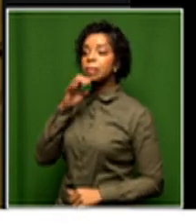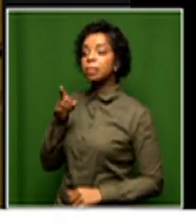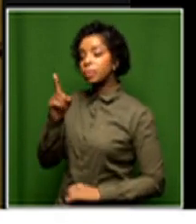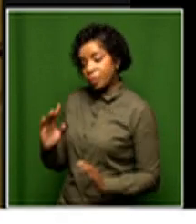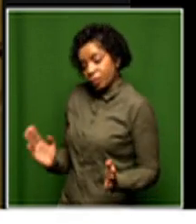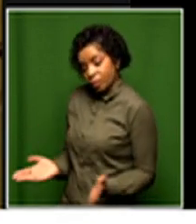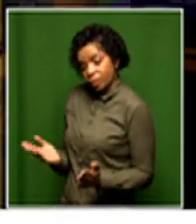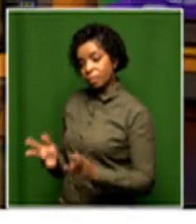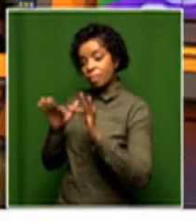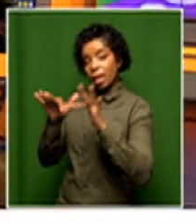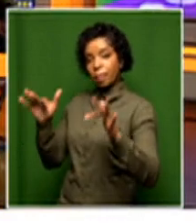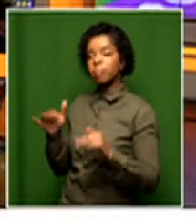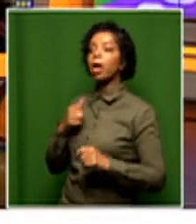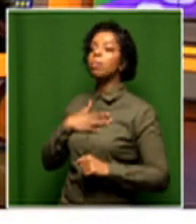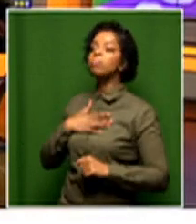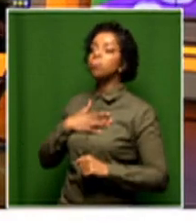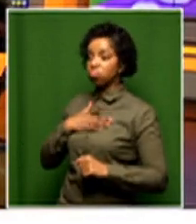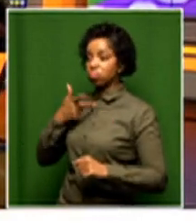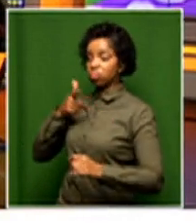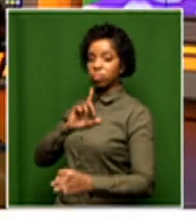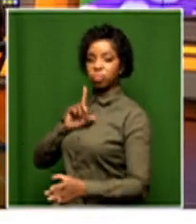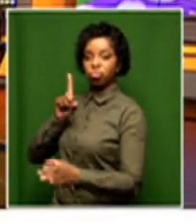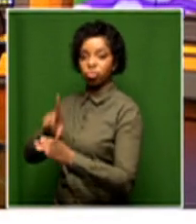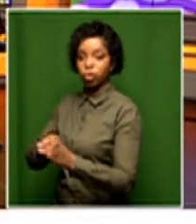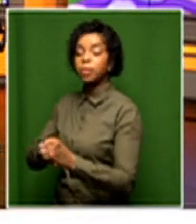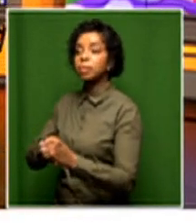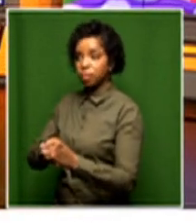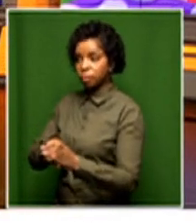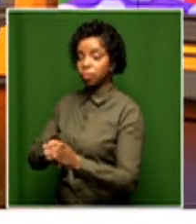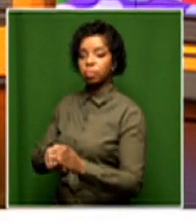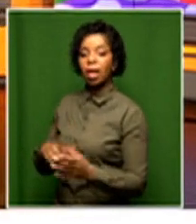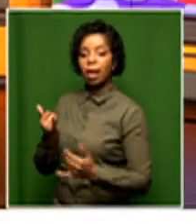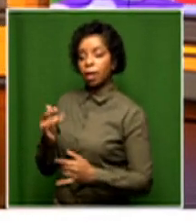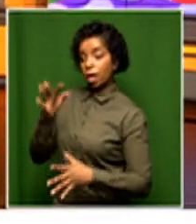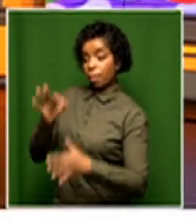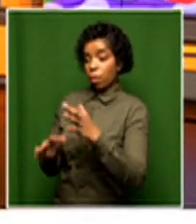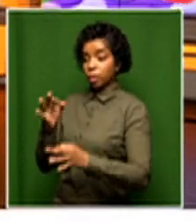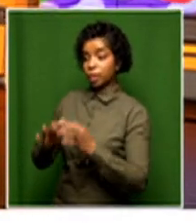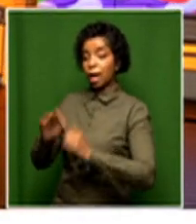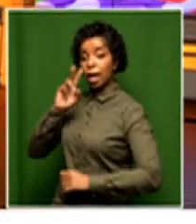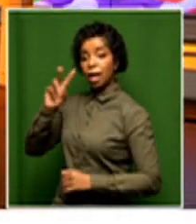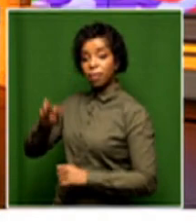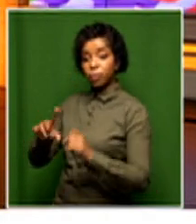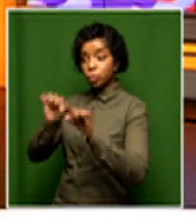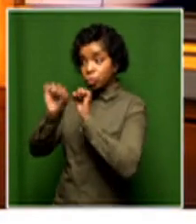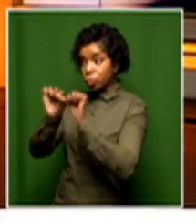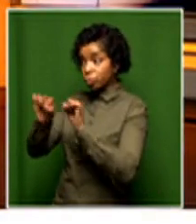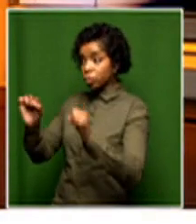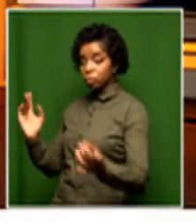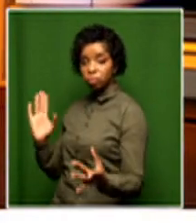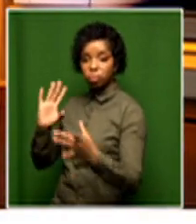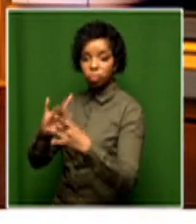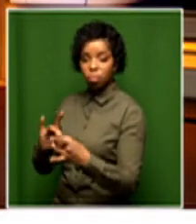will be joining this competition to sort of air political views which are aligned to certain political